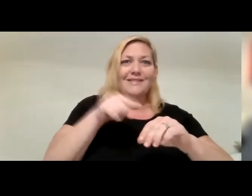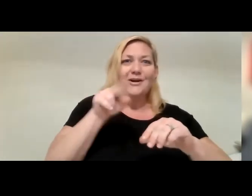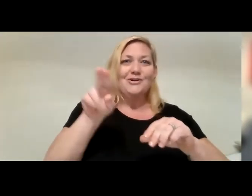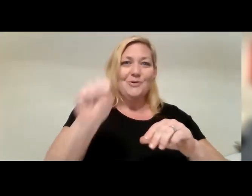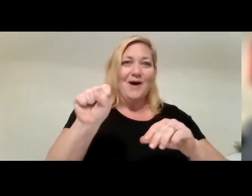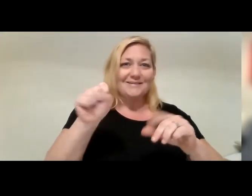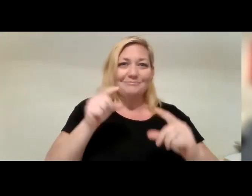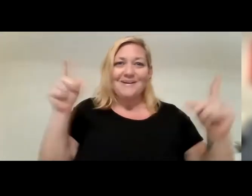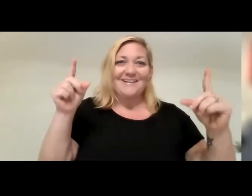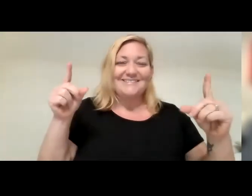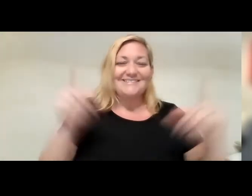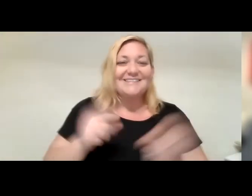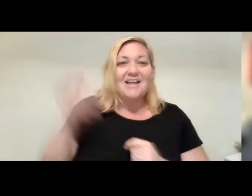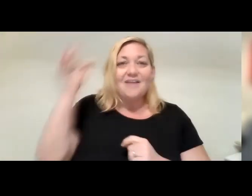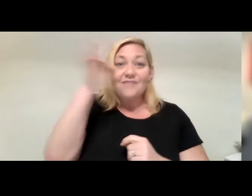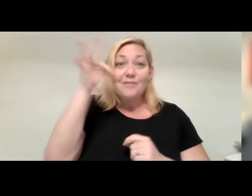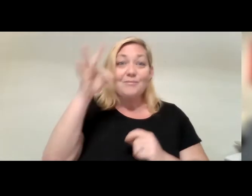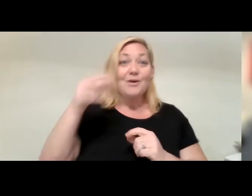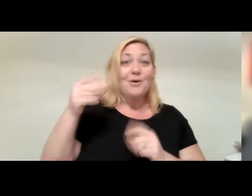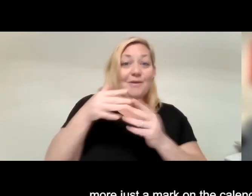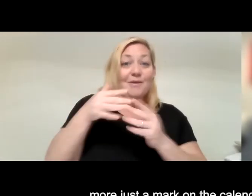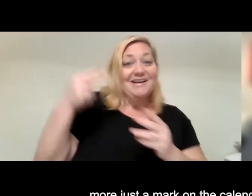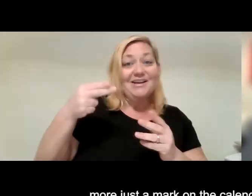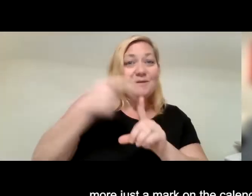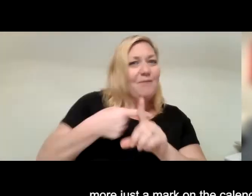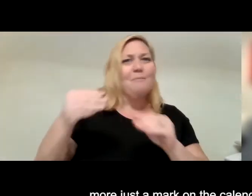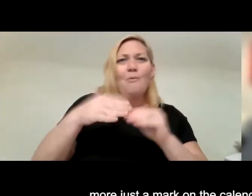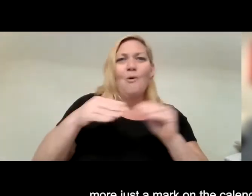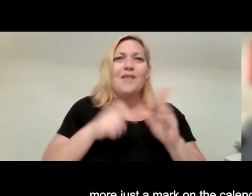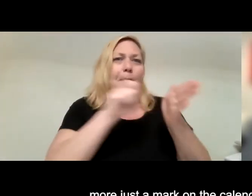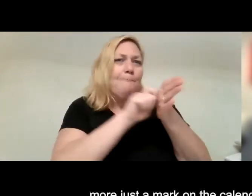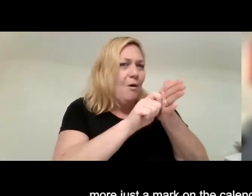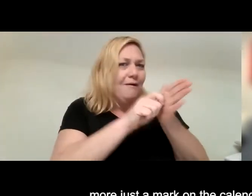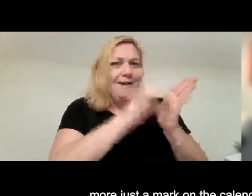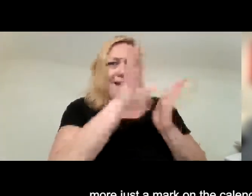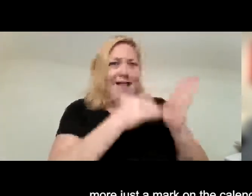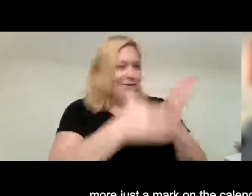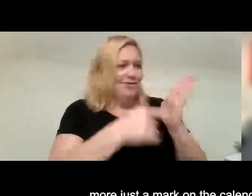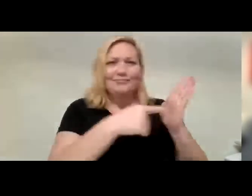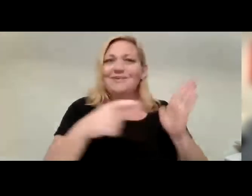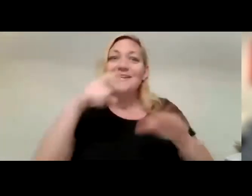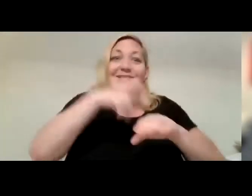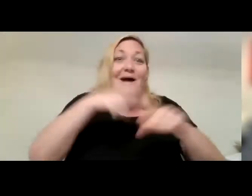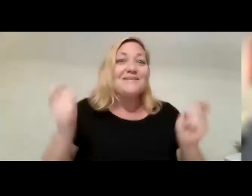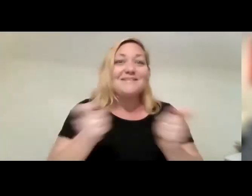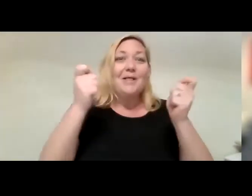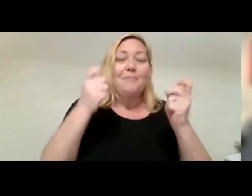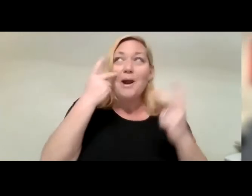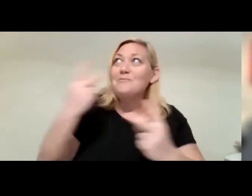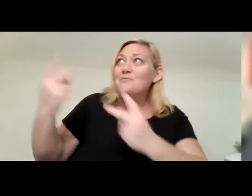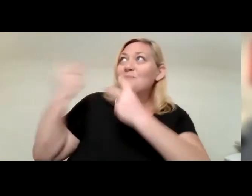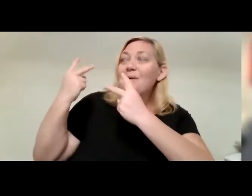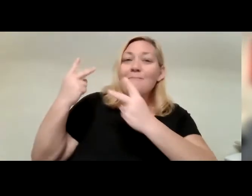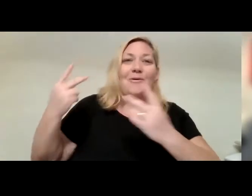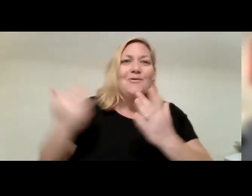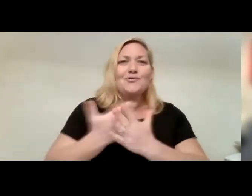States. Filipino-American History Month is more than just a mark on the calendar. It is a time to celebrate, remember, and renew